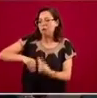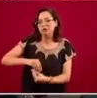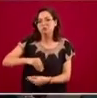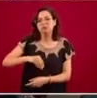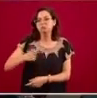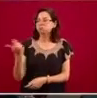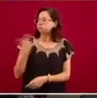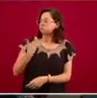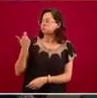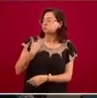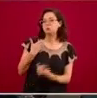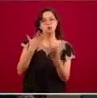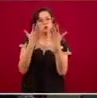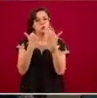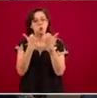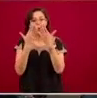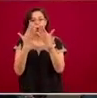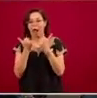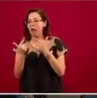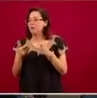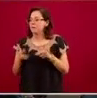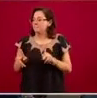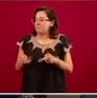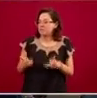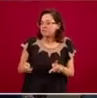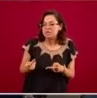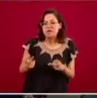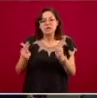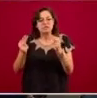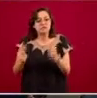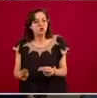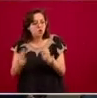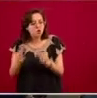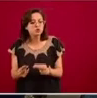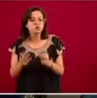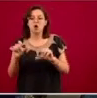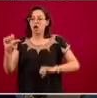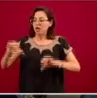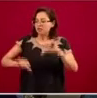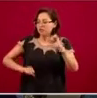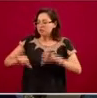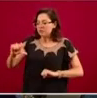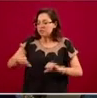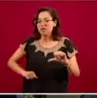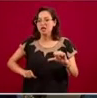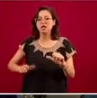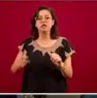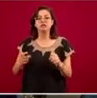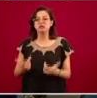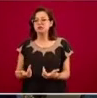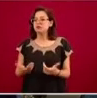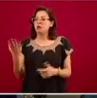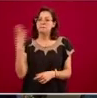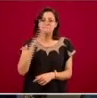what this means is, all of these people we're talking about that live in poverty, they